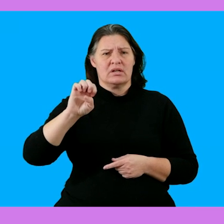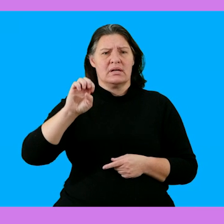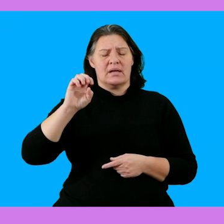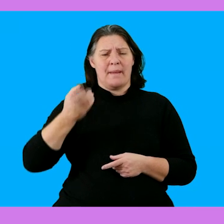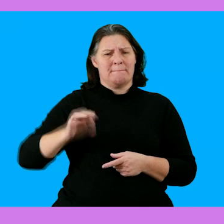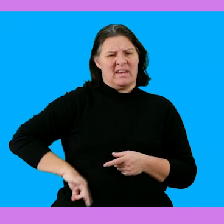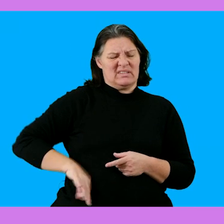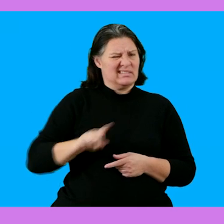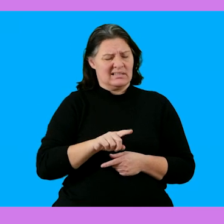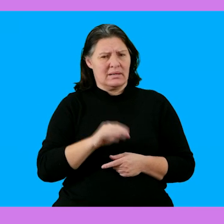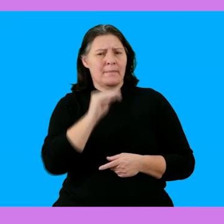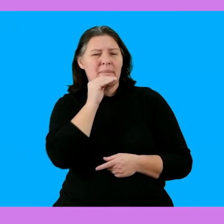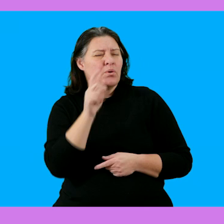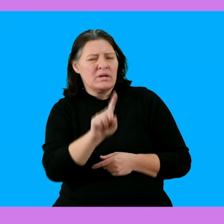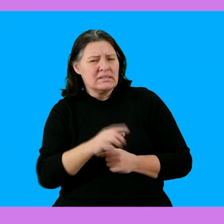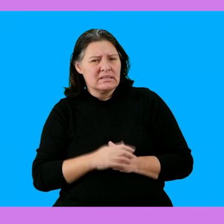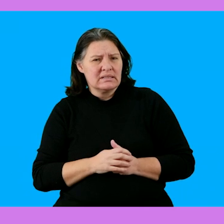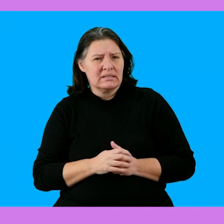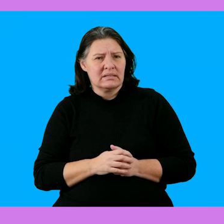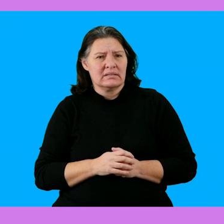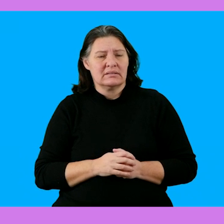fringe benefit is any